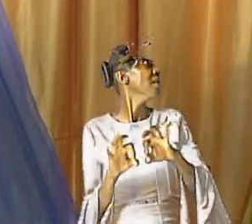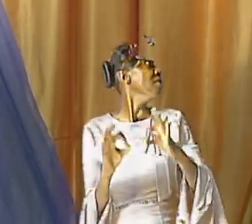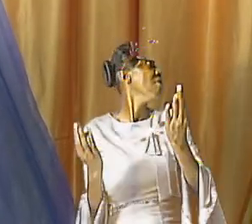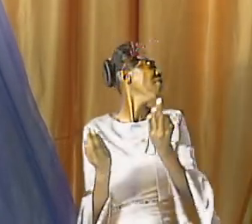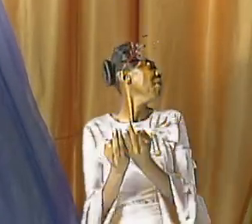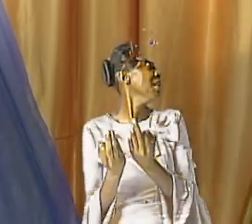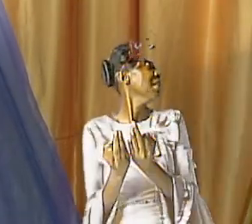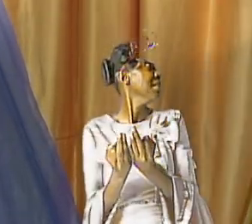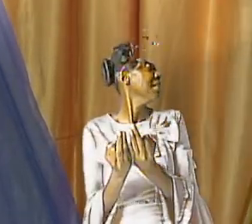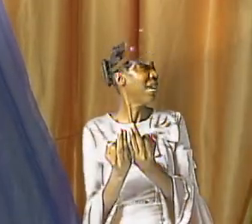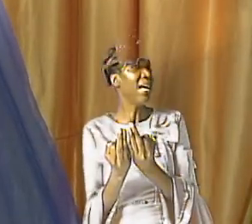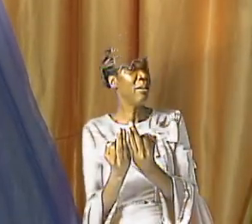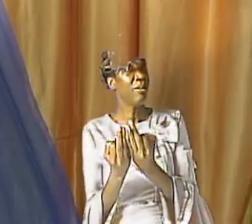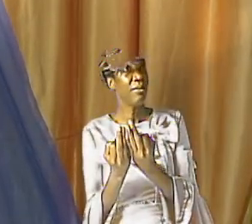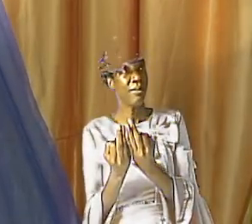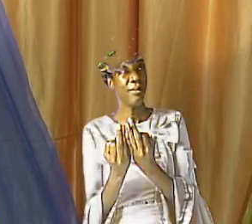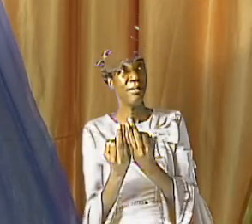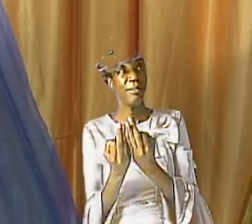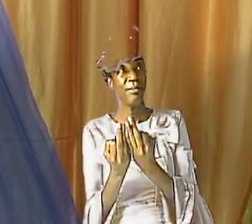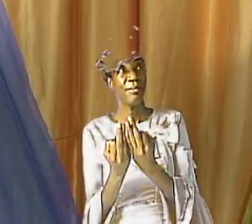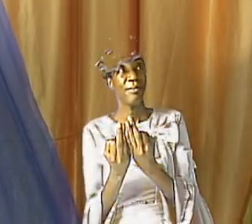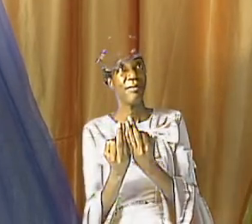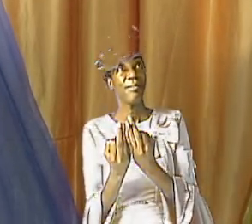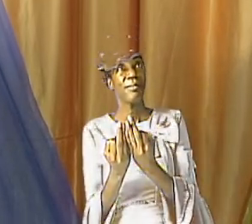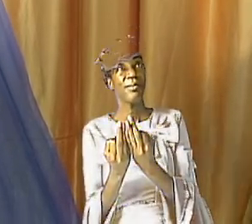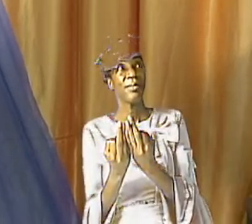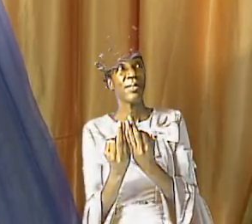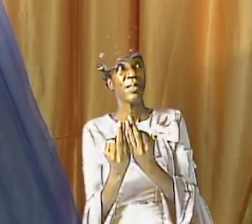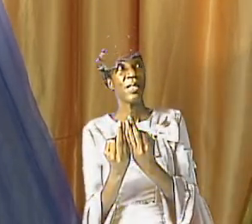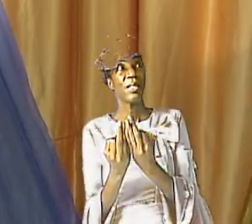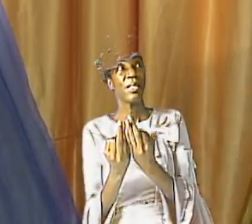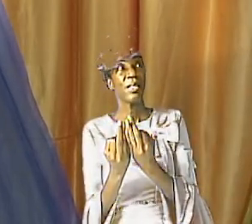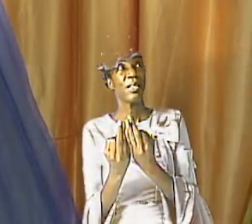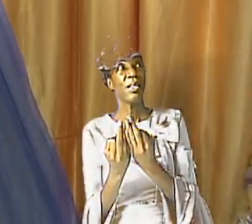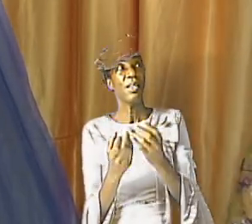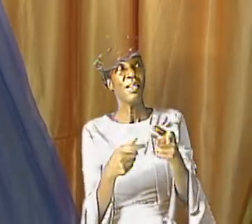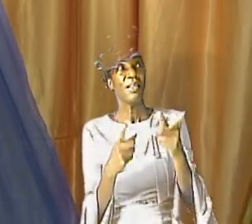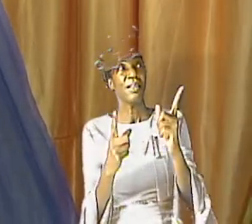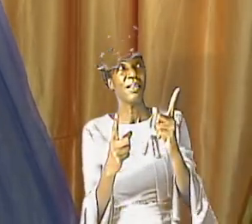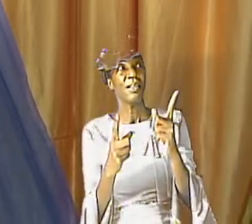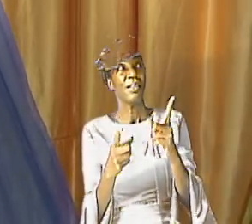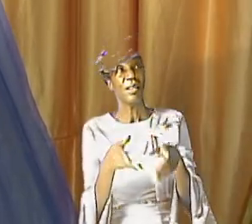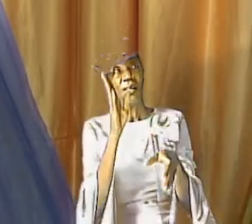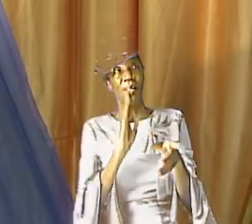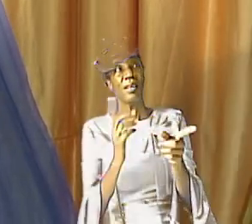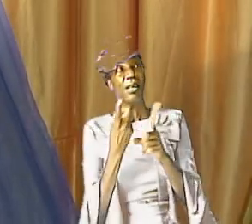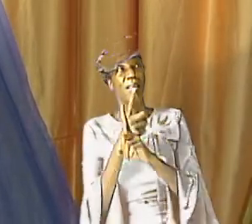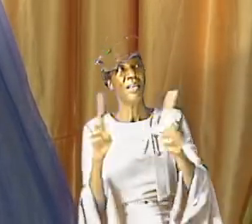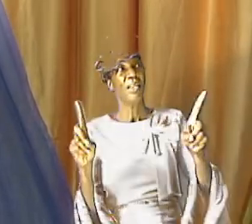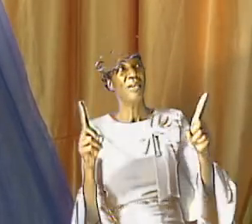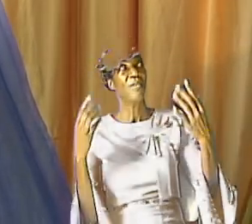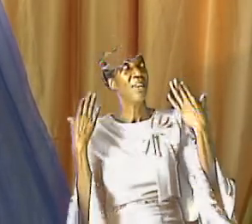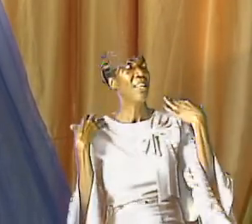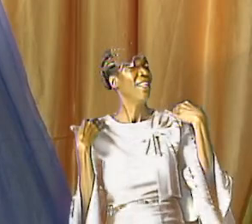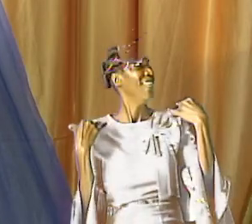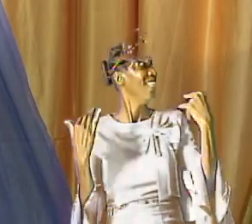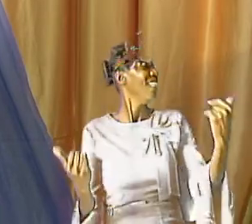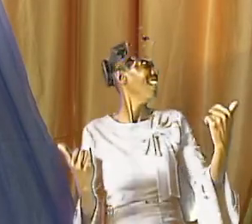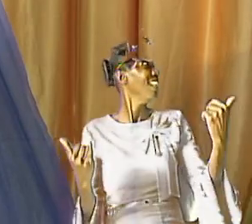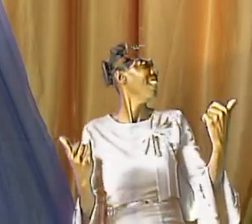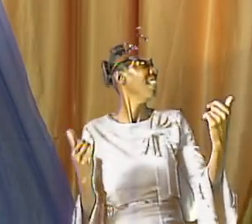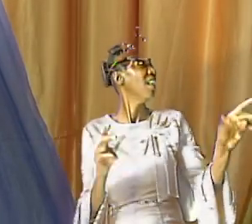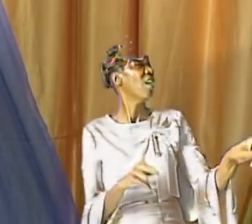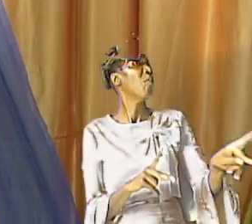many, many unspoken requests in the house of God today, but our God is a deliverer. Our God is a healer. Our God